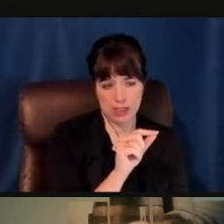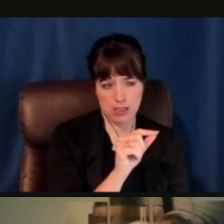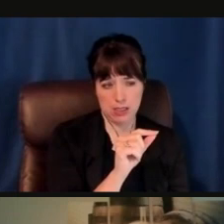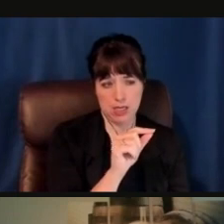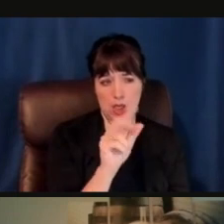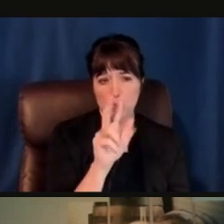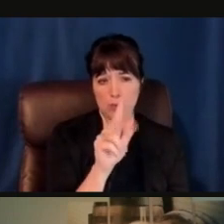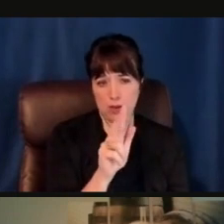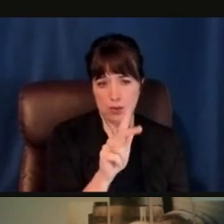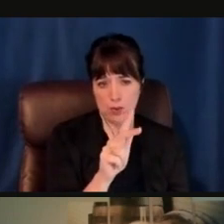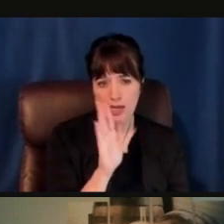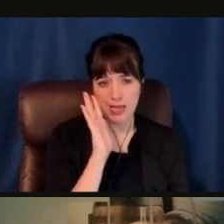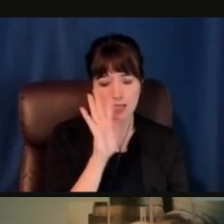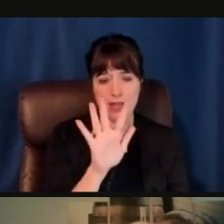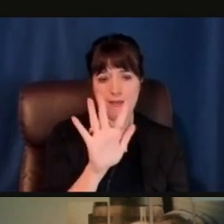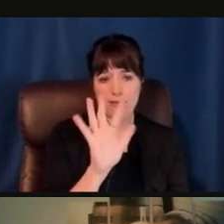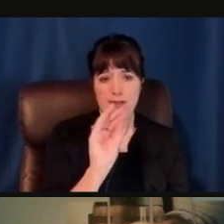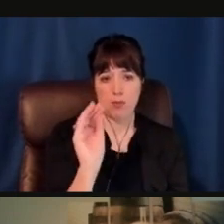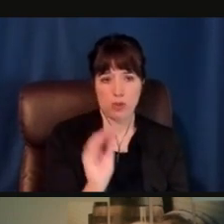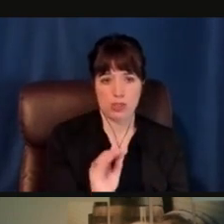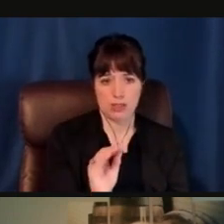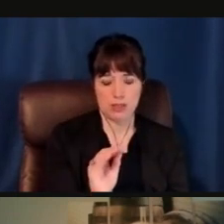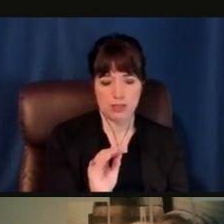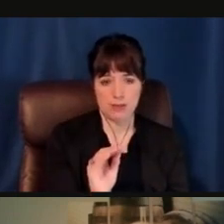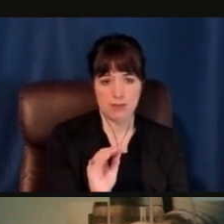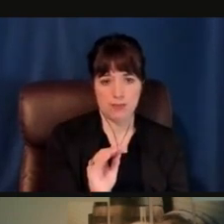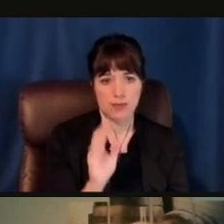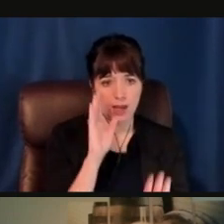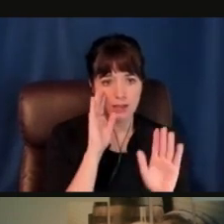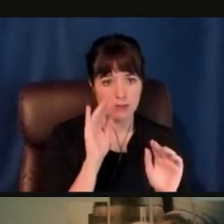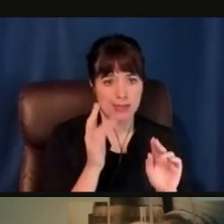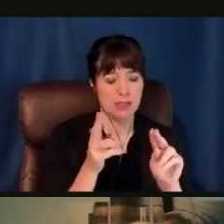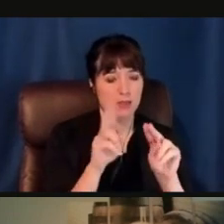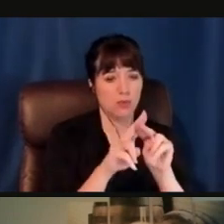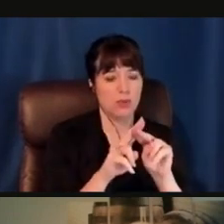2023 is, I believe, 5% expected increase.